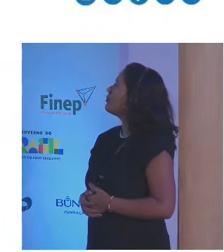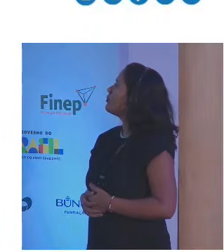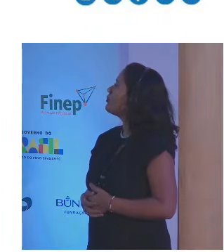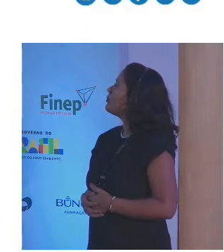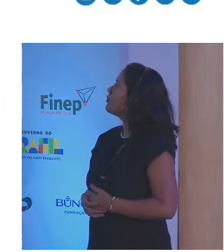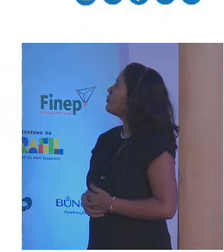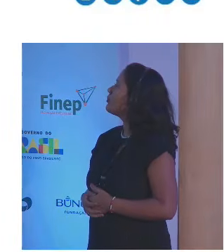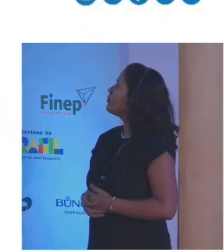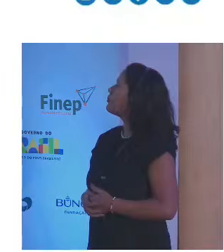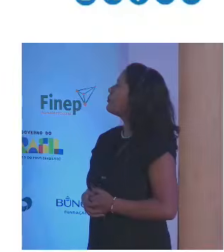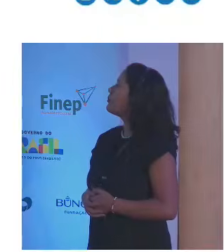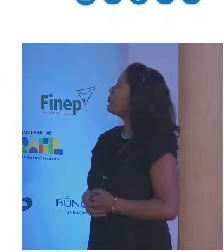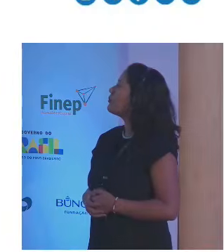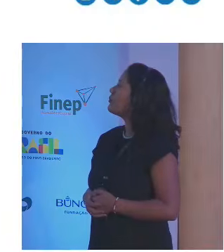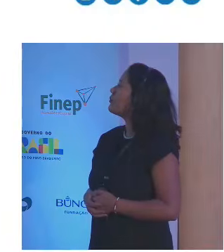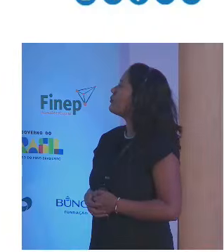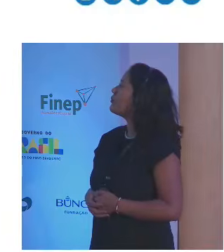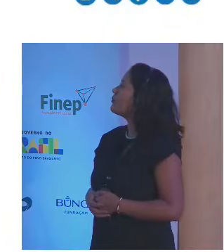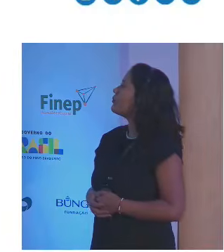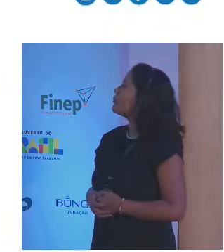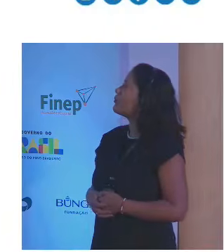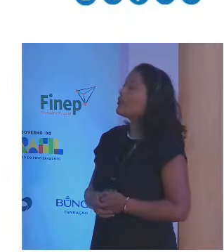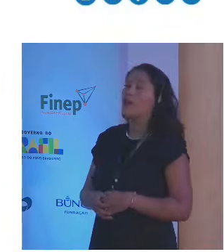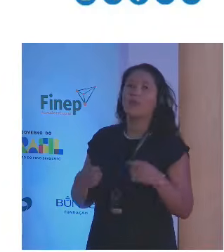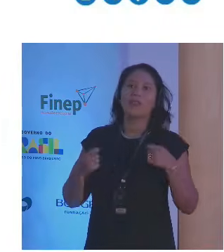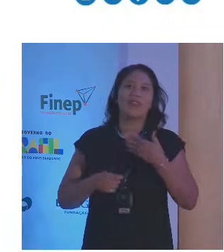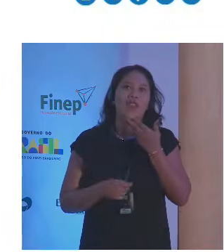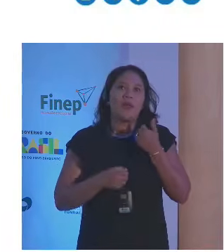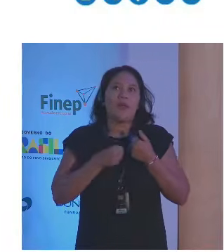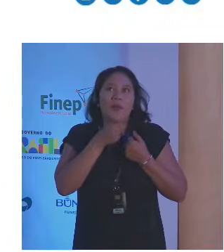Sorry, I must speak better into the microphone.